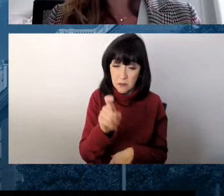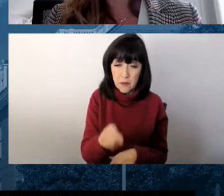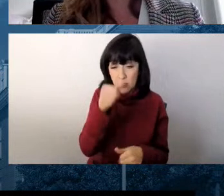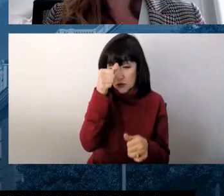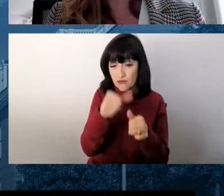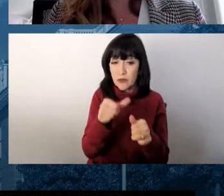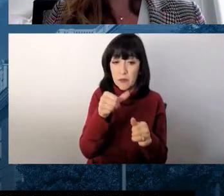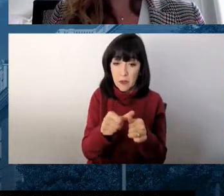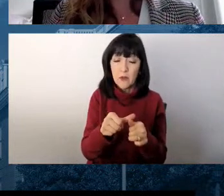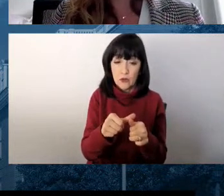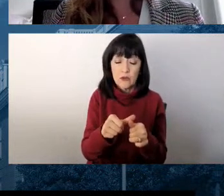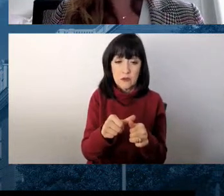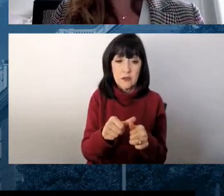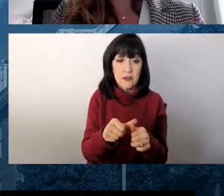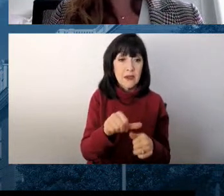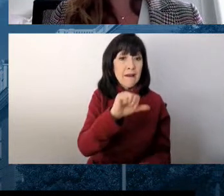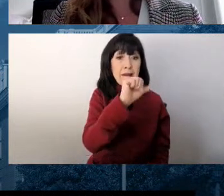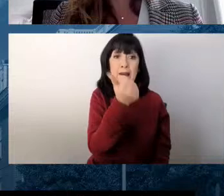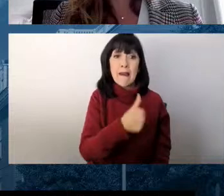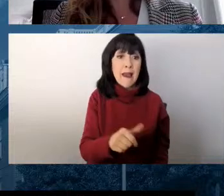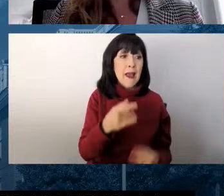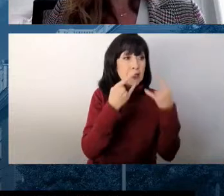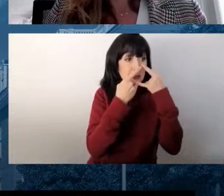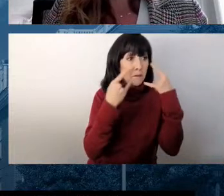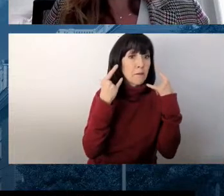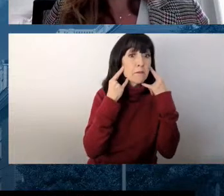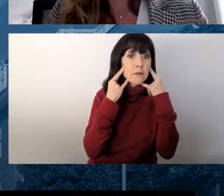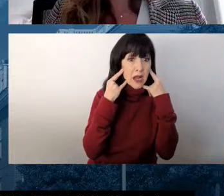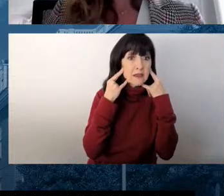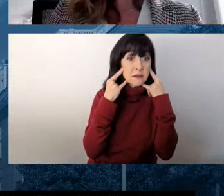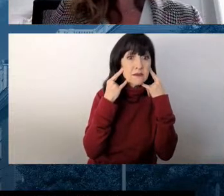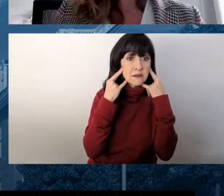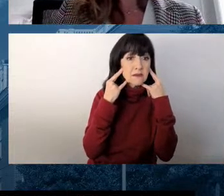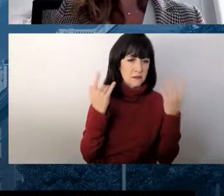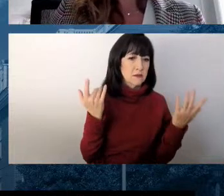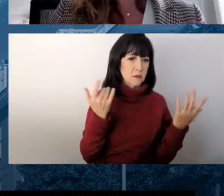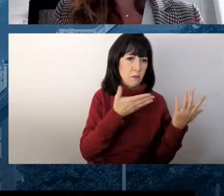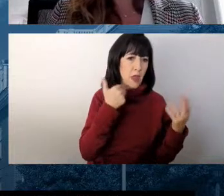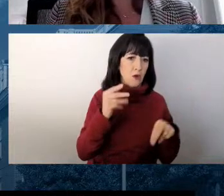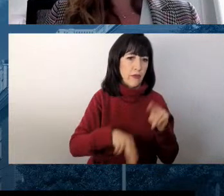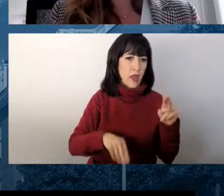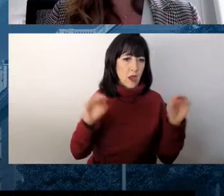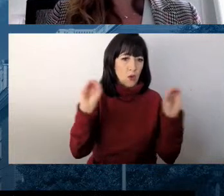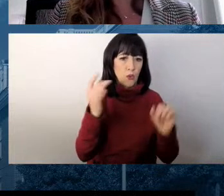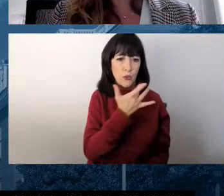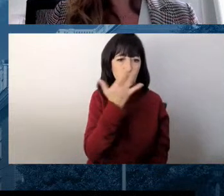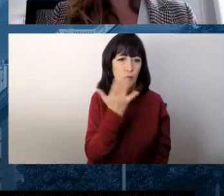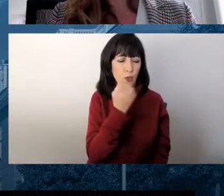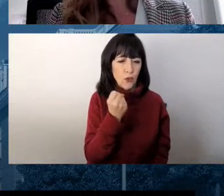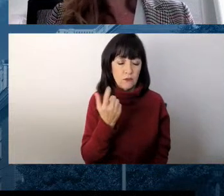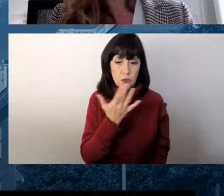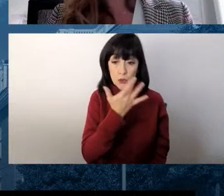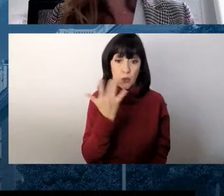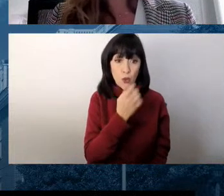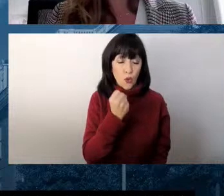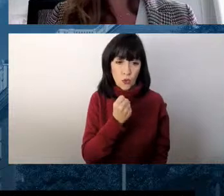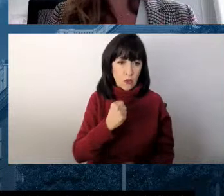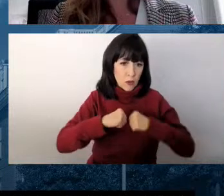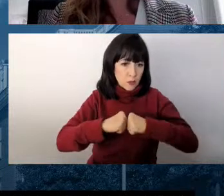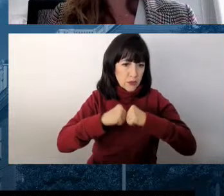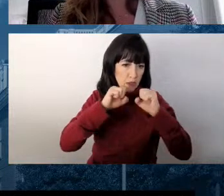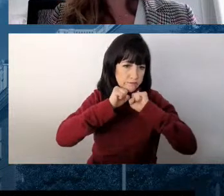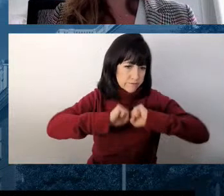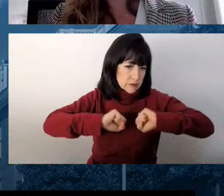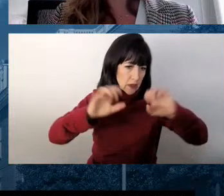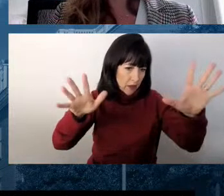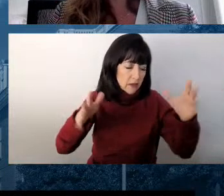no mask. And I need to emphasize this point again. Personally, I've asked the question of nearly everyone I know who's